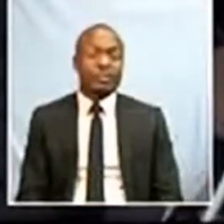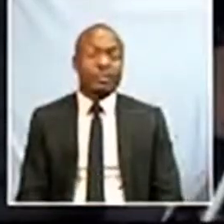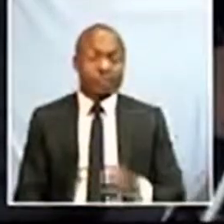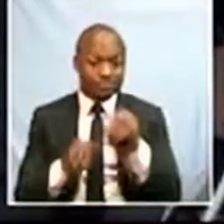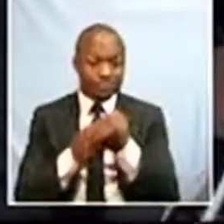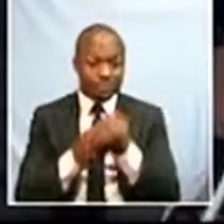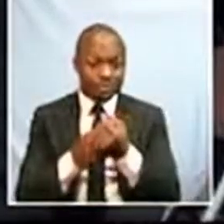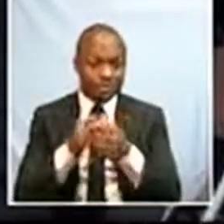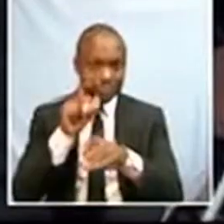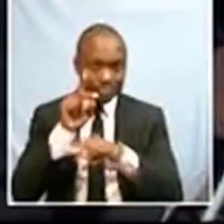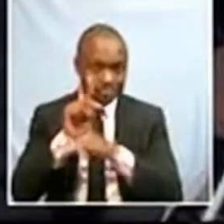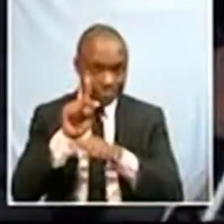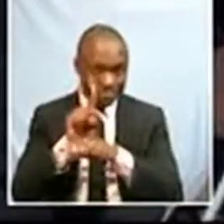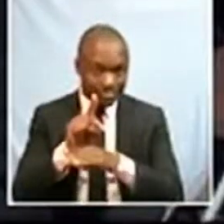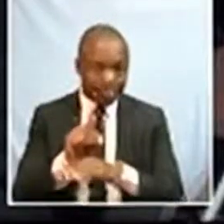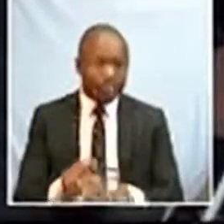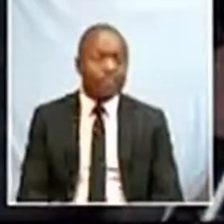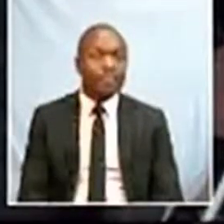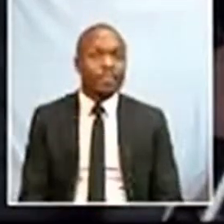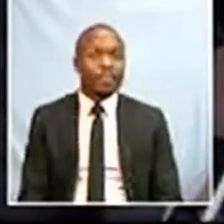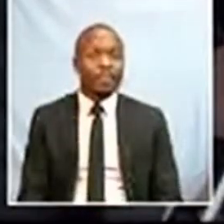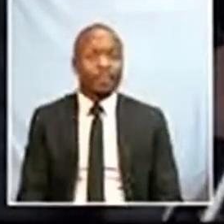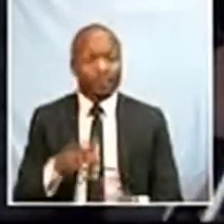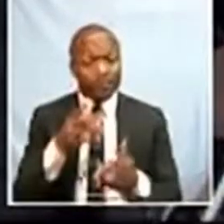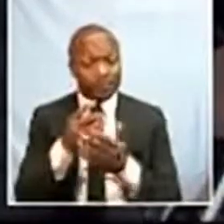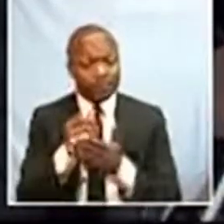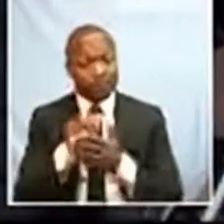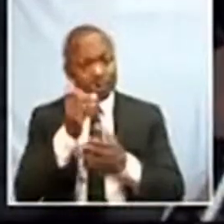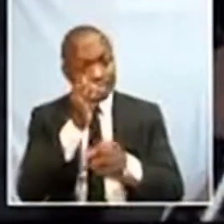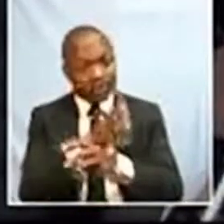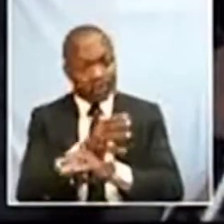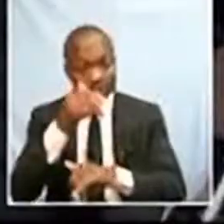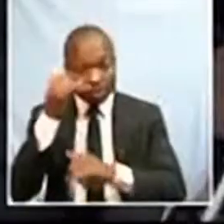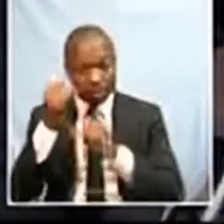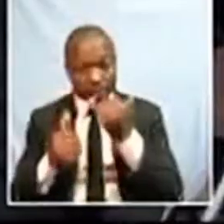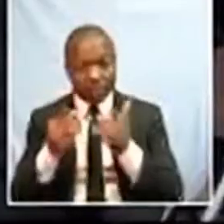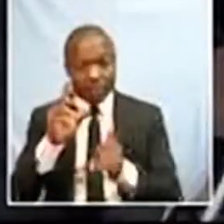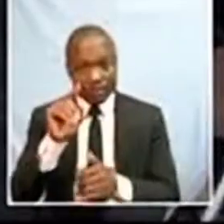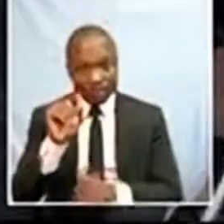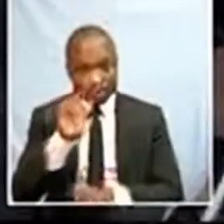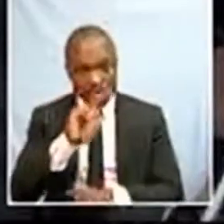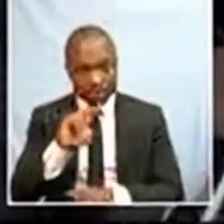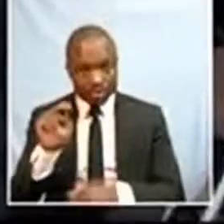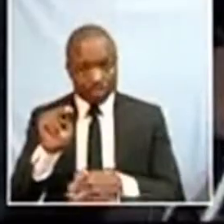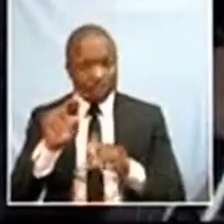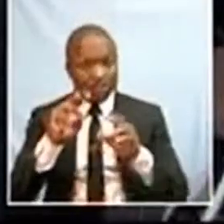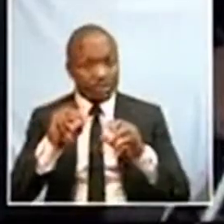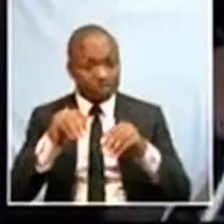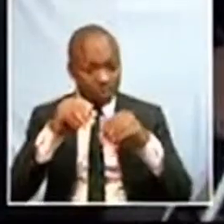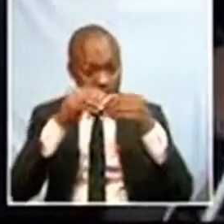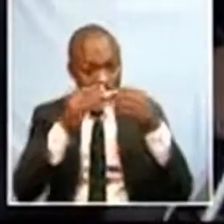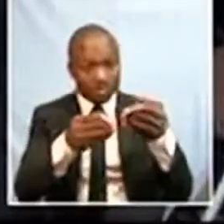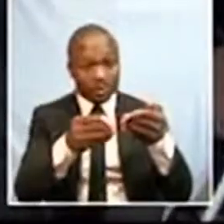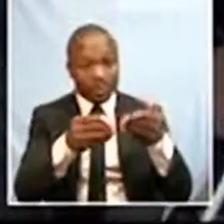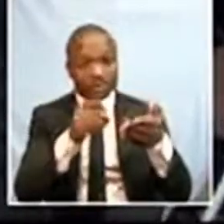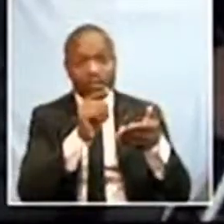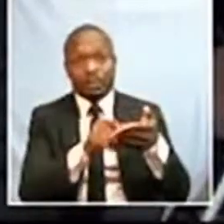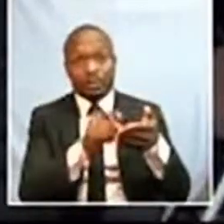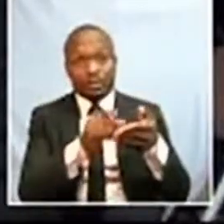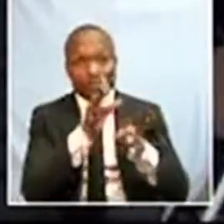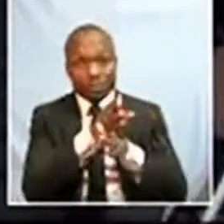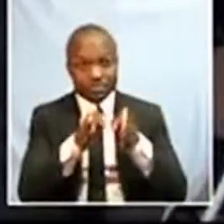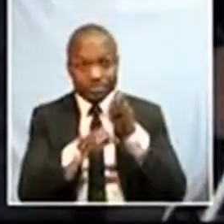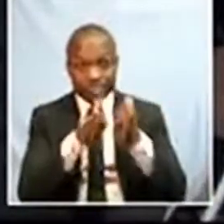funded project. The funds were available by end of 2022 to procure this mother's